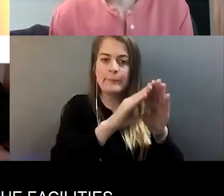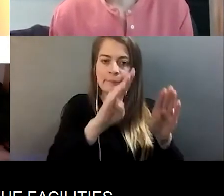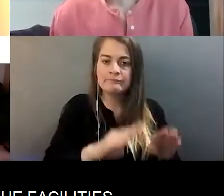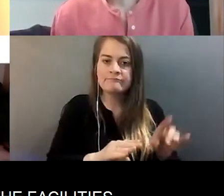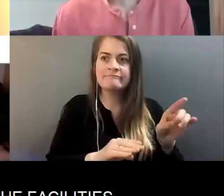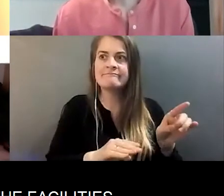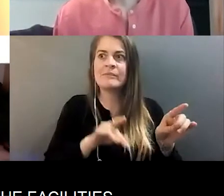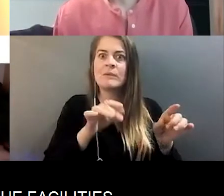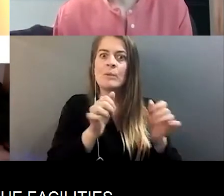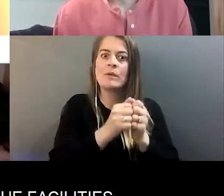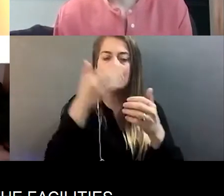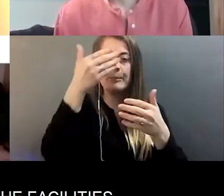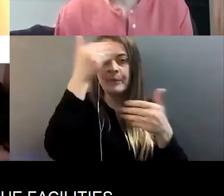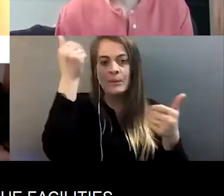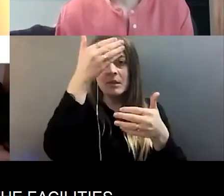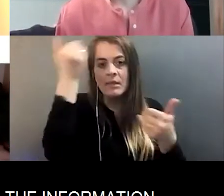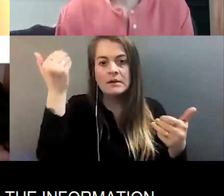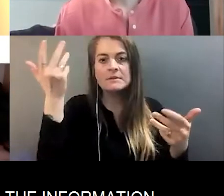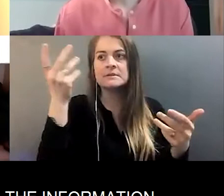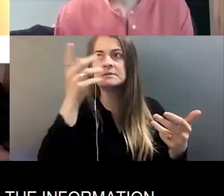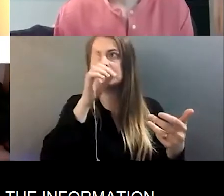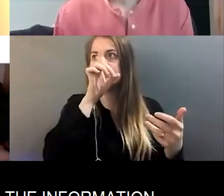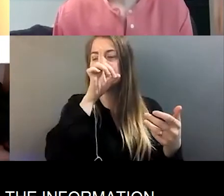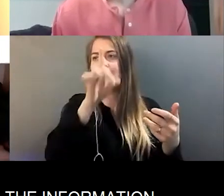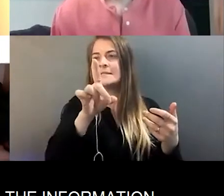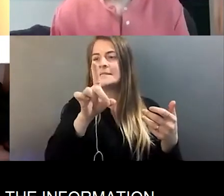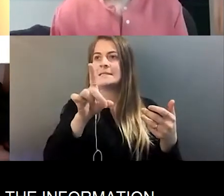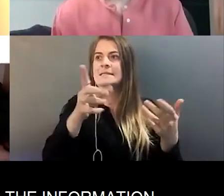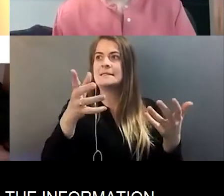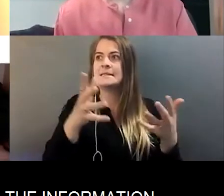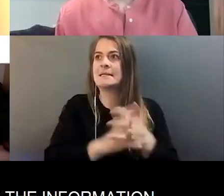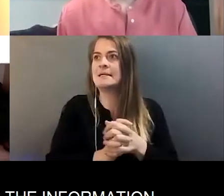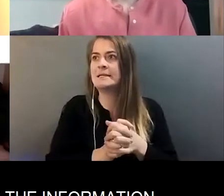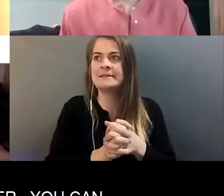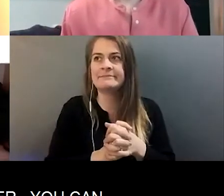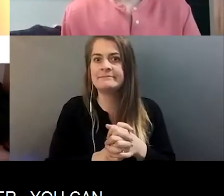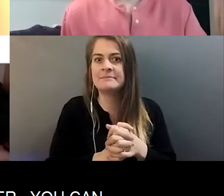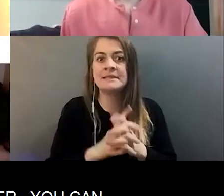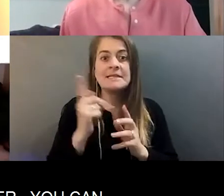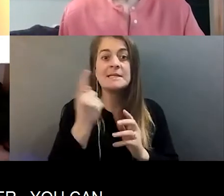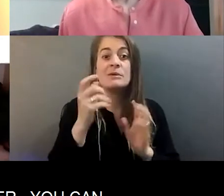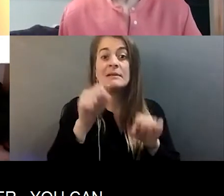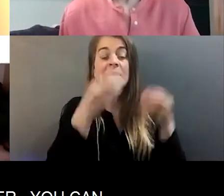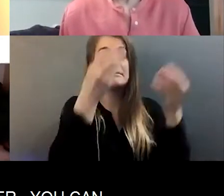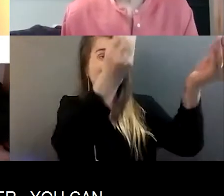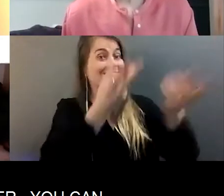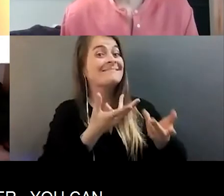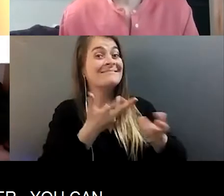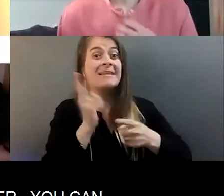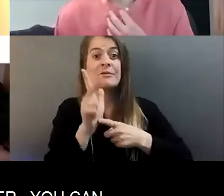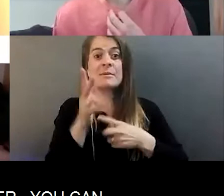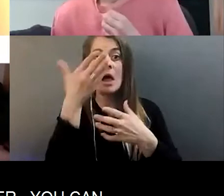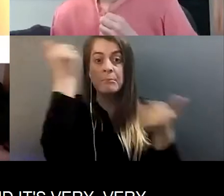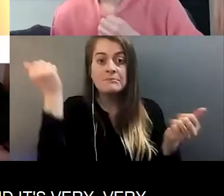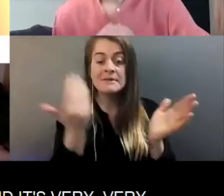with memory loss, you can share the information and it's gone 3 minutes later, and you can